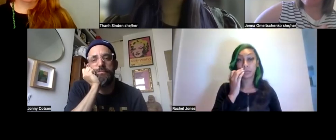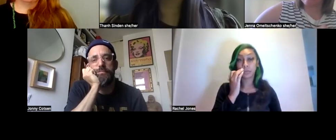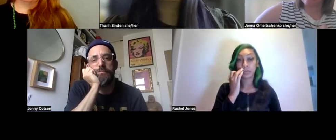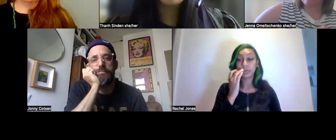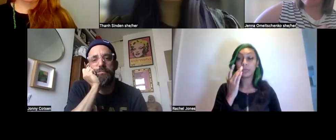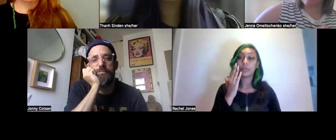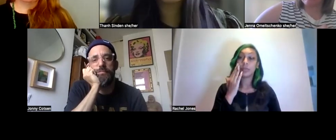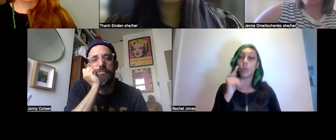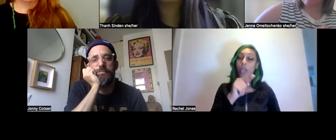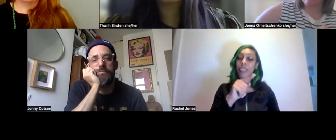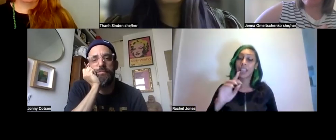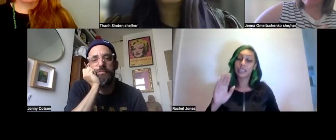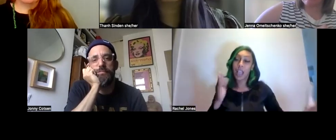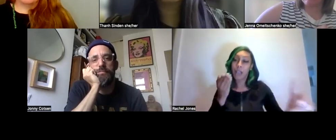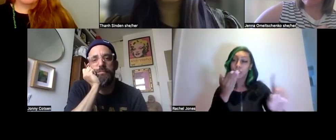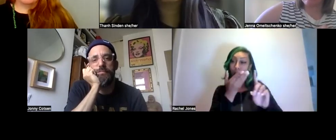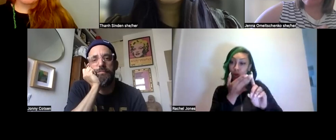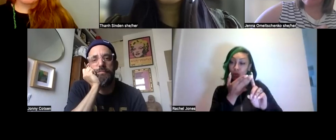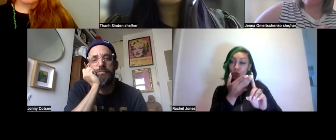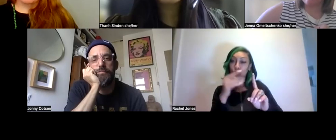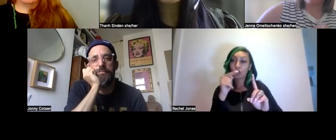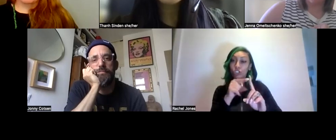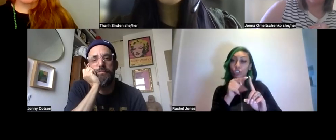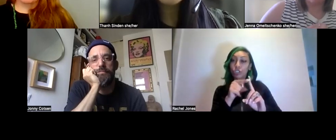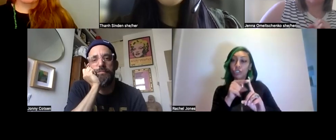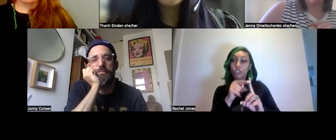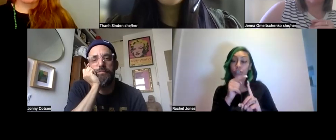when that approach and that kind of